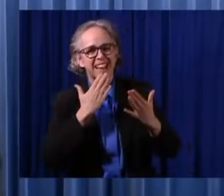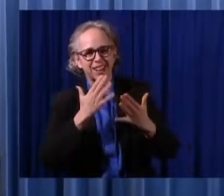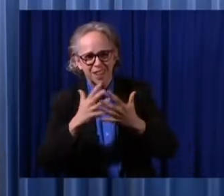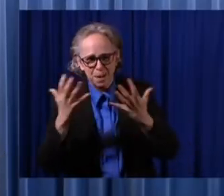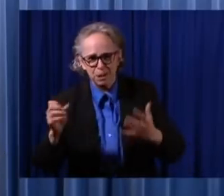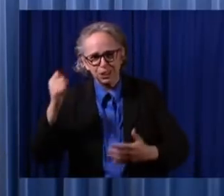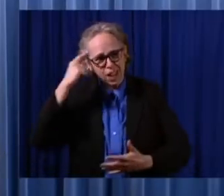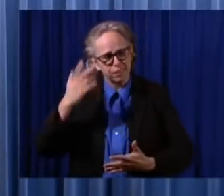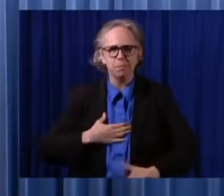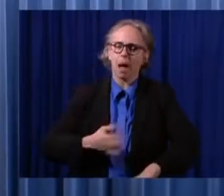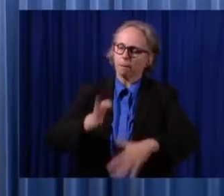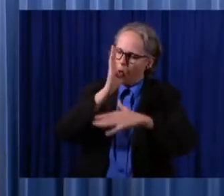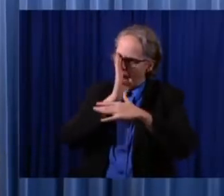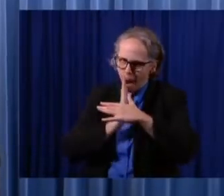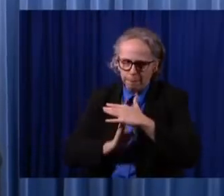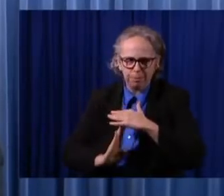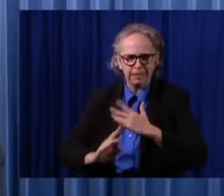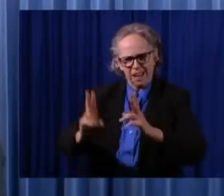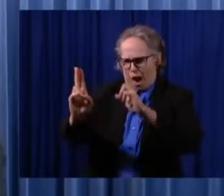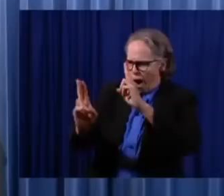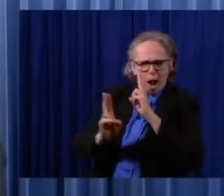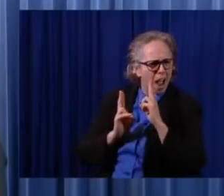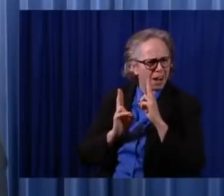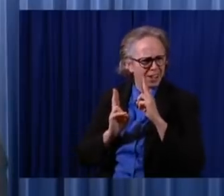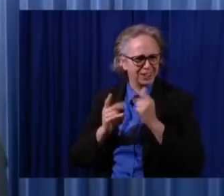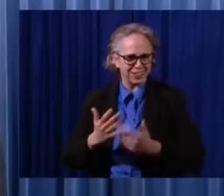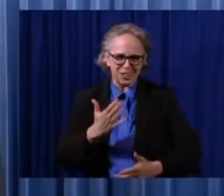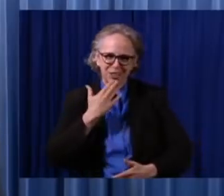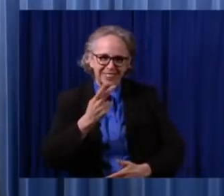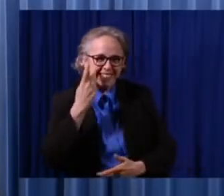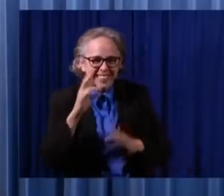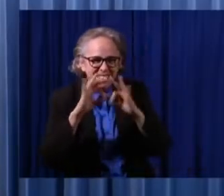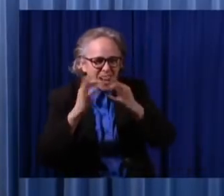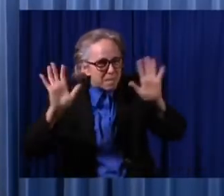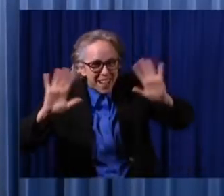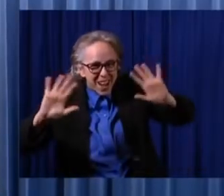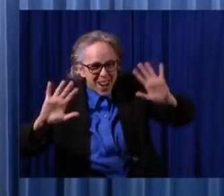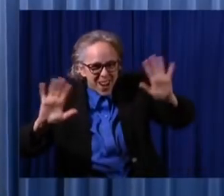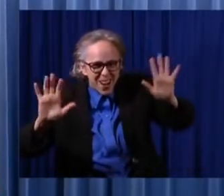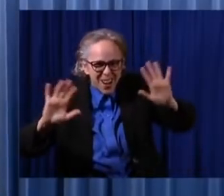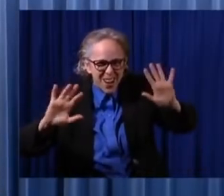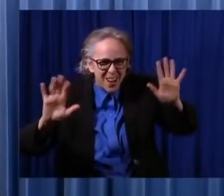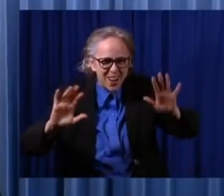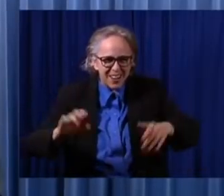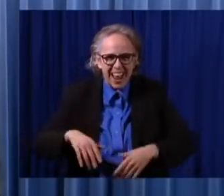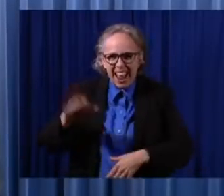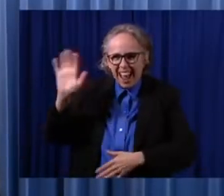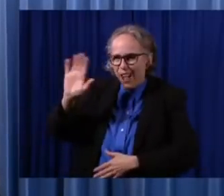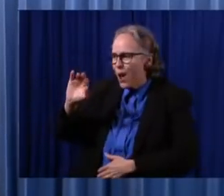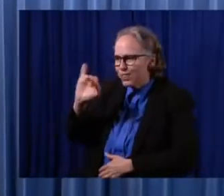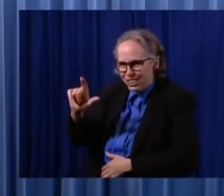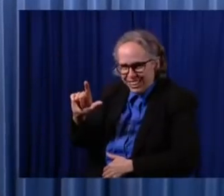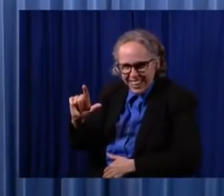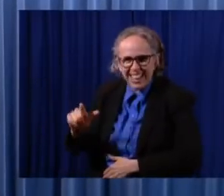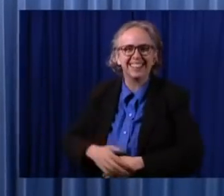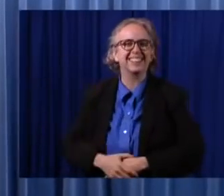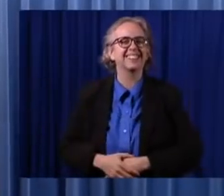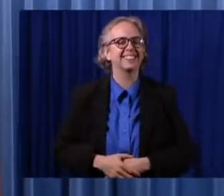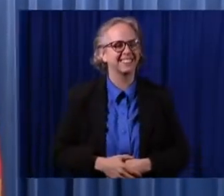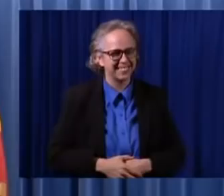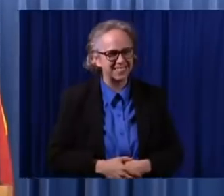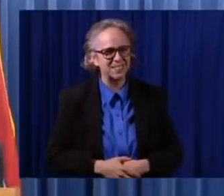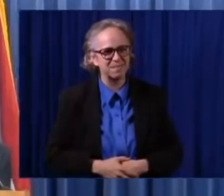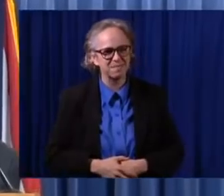and honored by this appointment. Good to see everybody in the family. Hi, Jill. Hi, Mike. And Governor, just